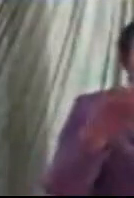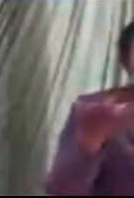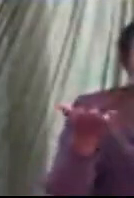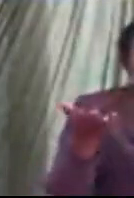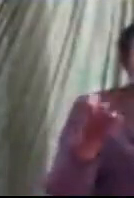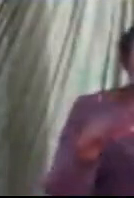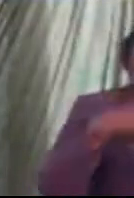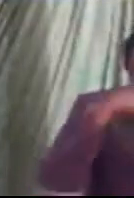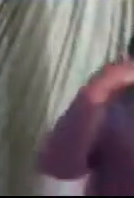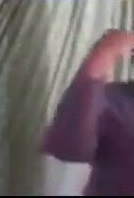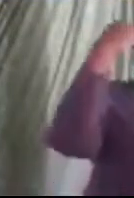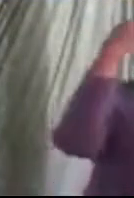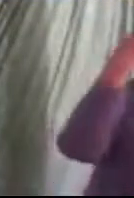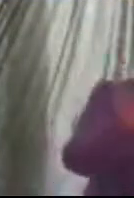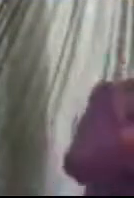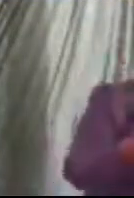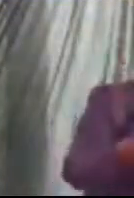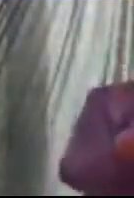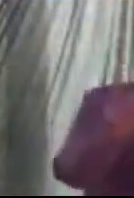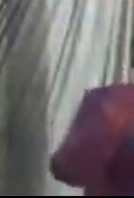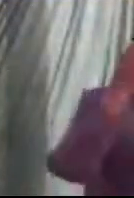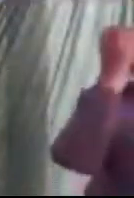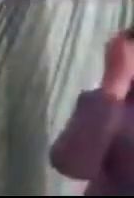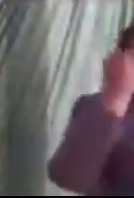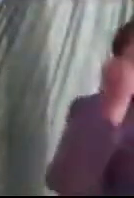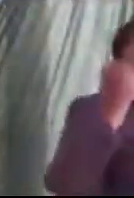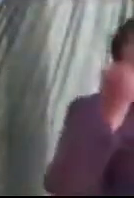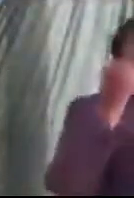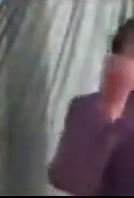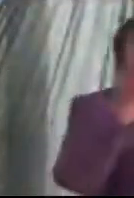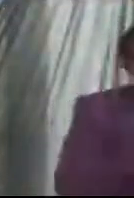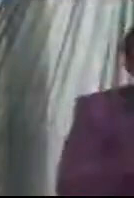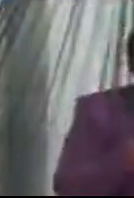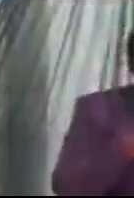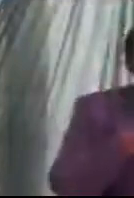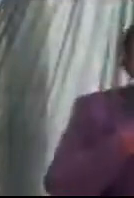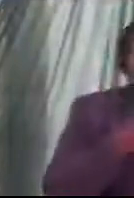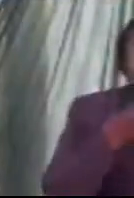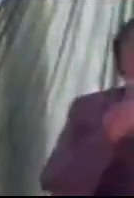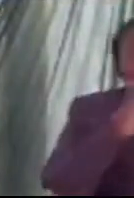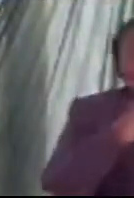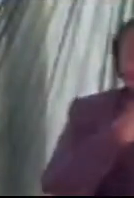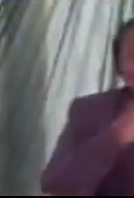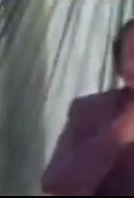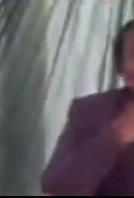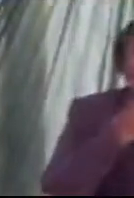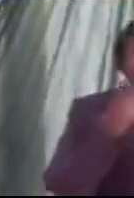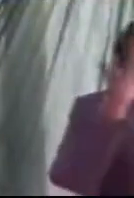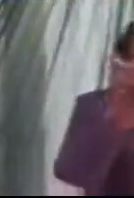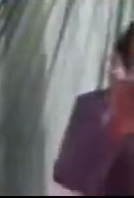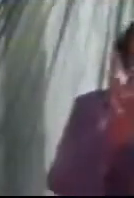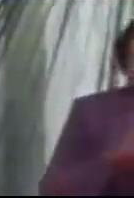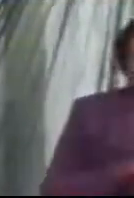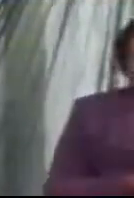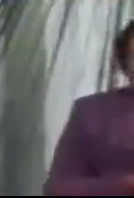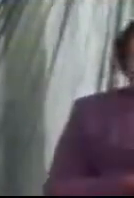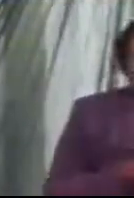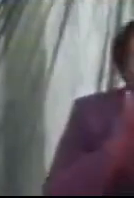Thereafter, the trial came to an end and they were convicted. I remember they were convicted. How many years were they convicted